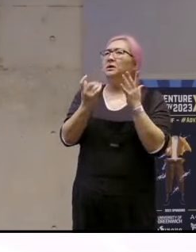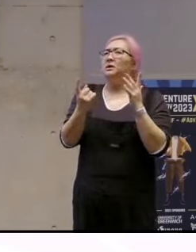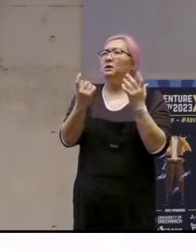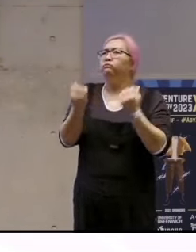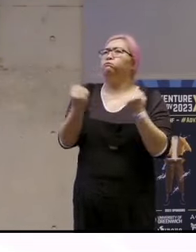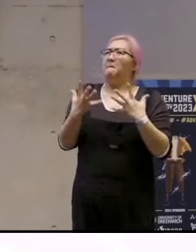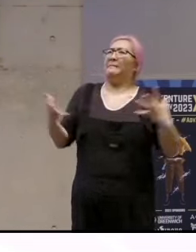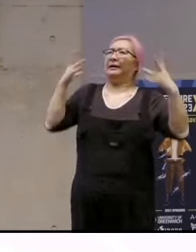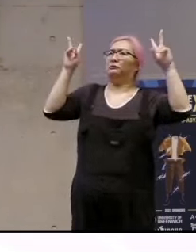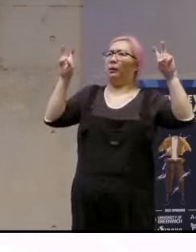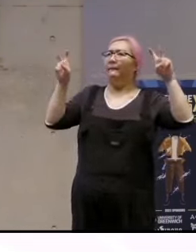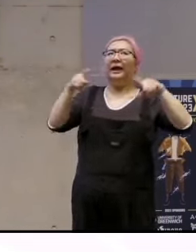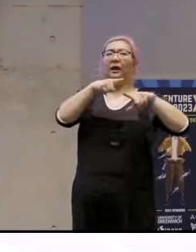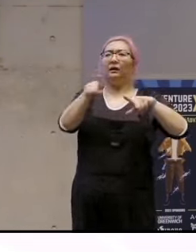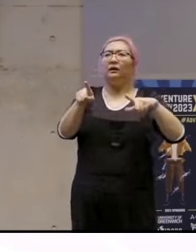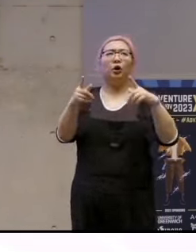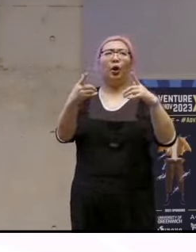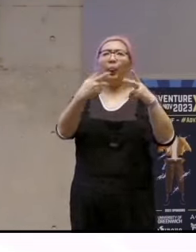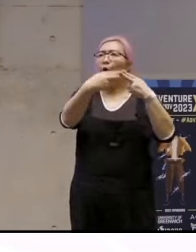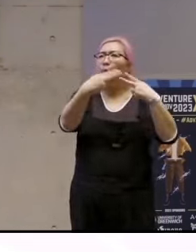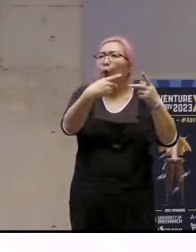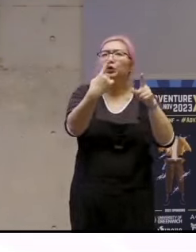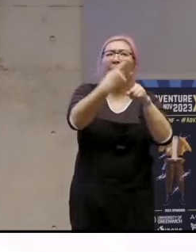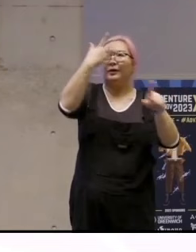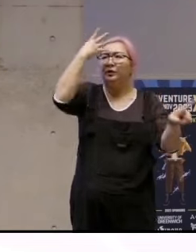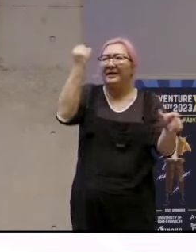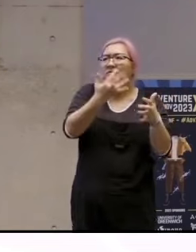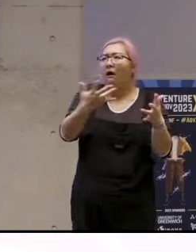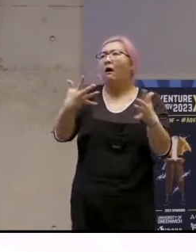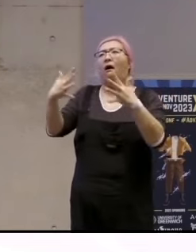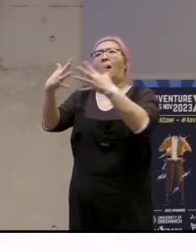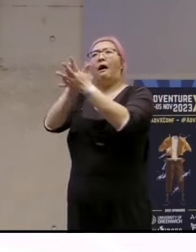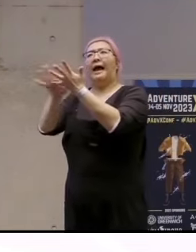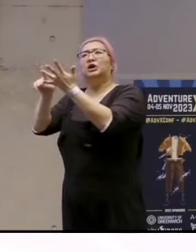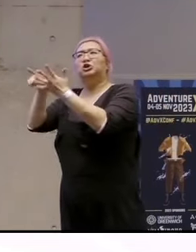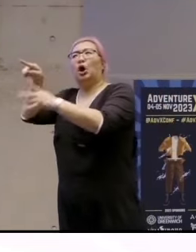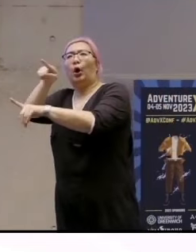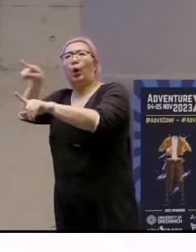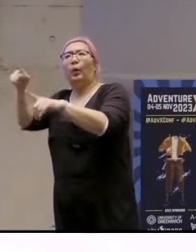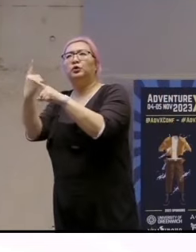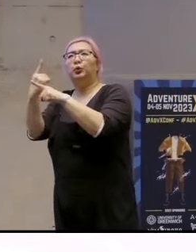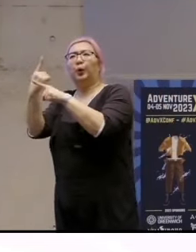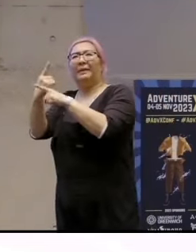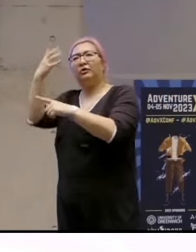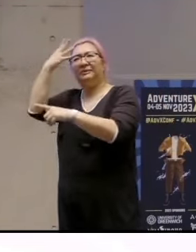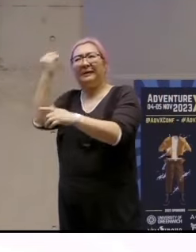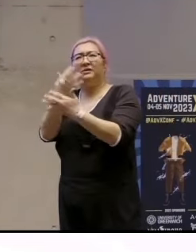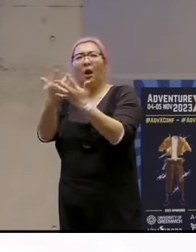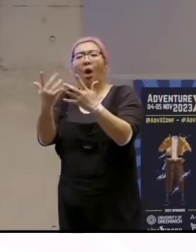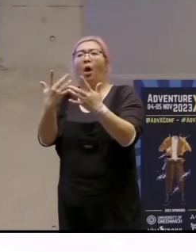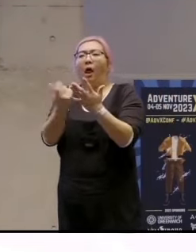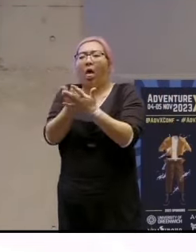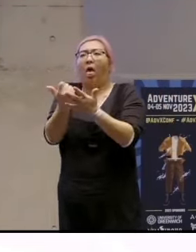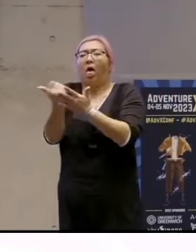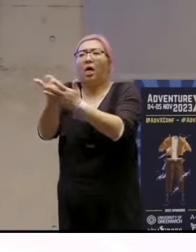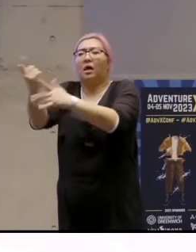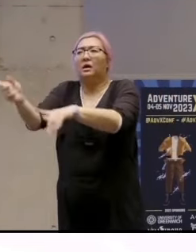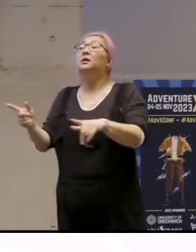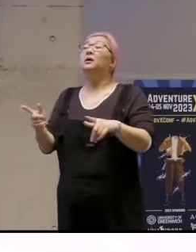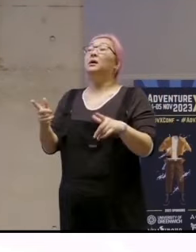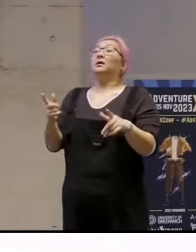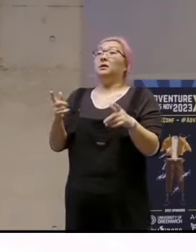Health Organization was, you know, really concerned with it. So it was like, it was topical and interesting. And it also gave us